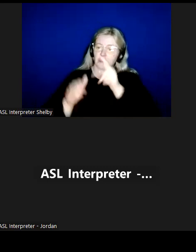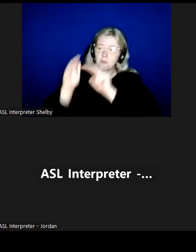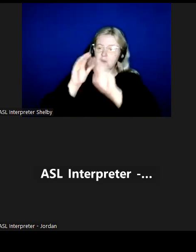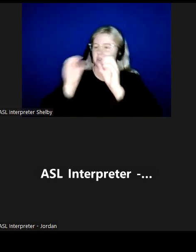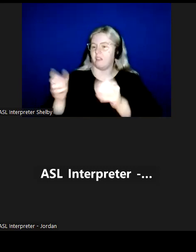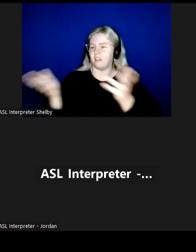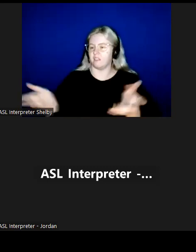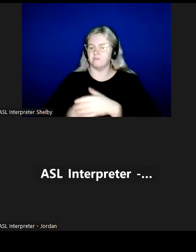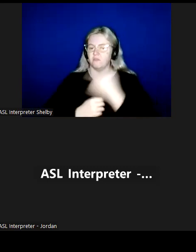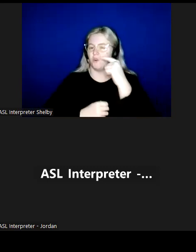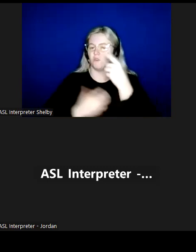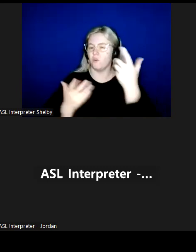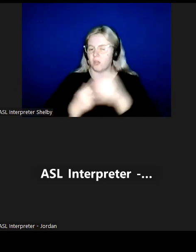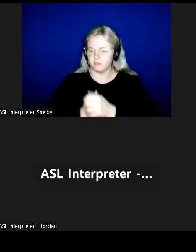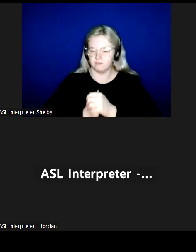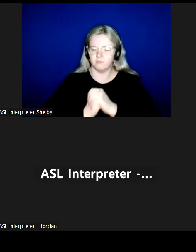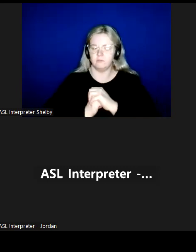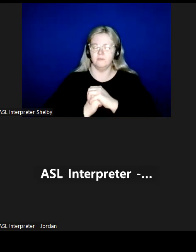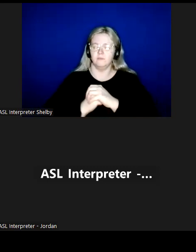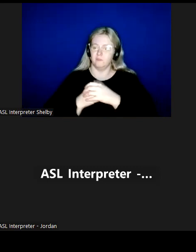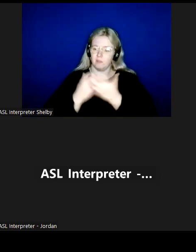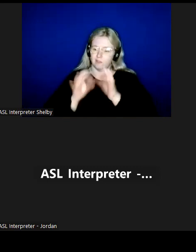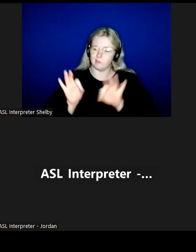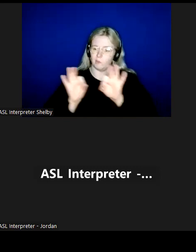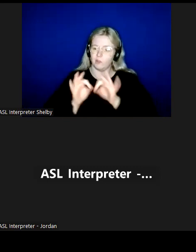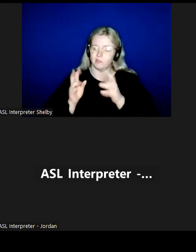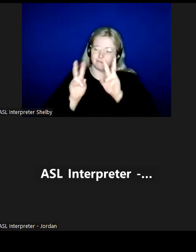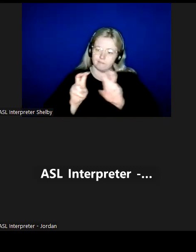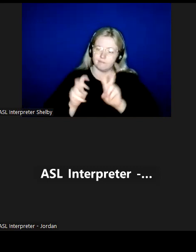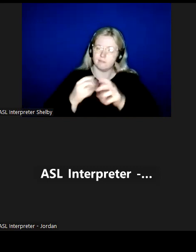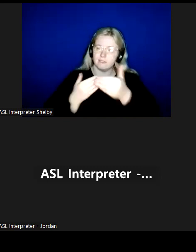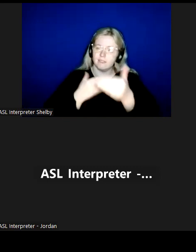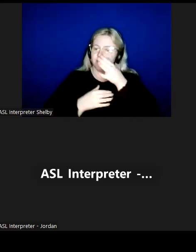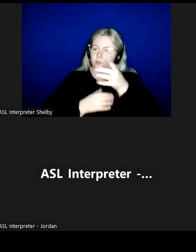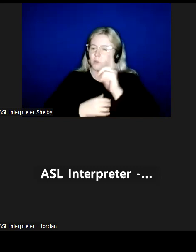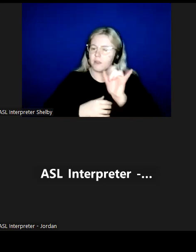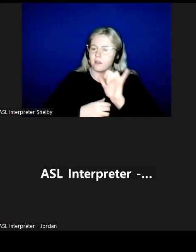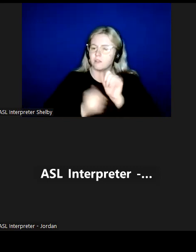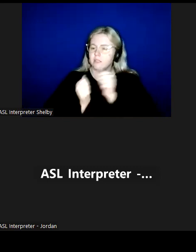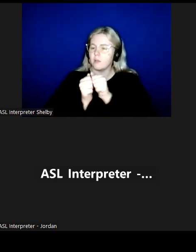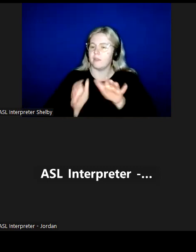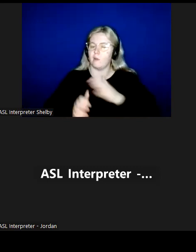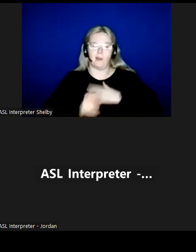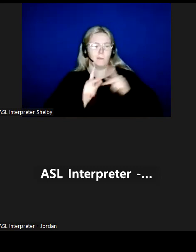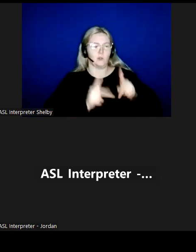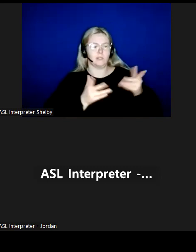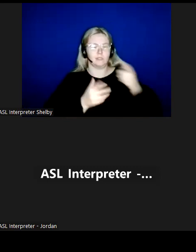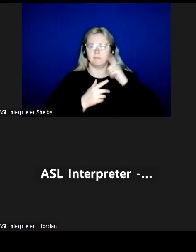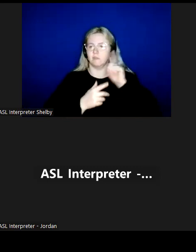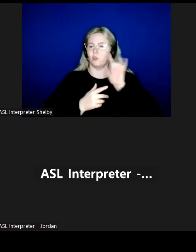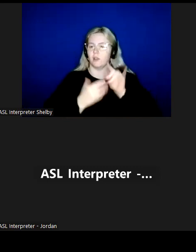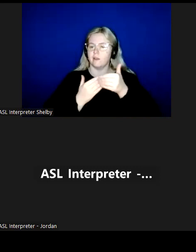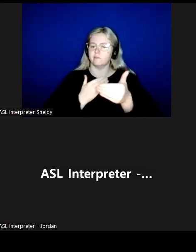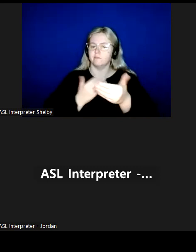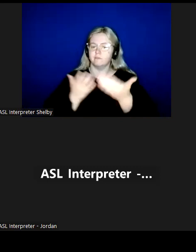future have for you now without this person that you love so much? Do I feel agitated or on edge? Grief is